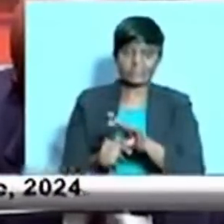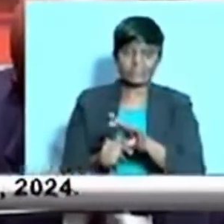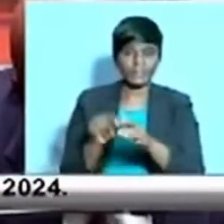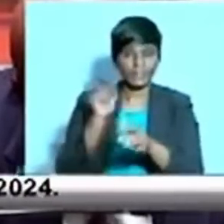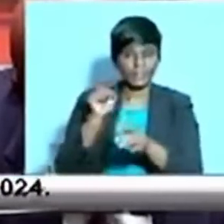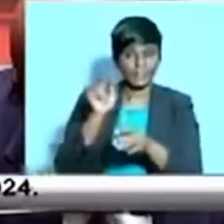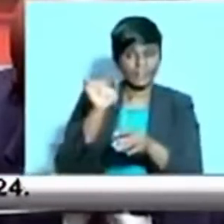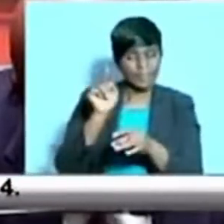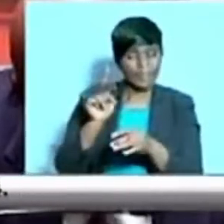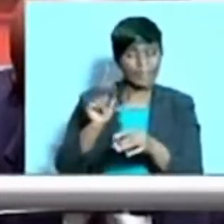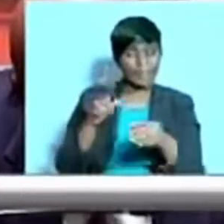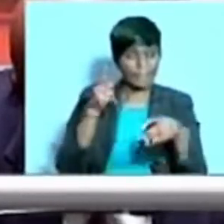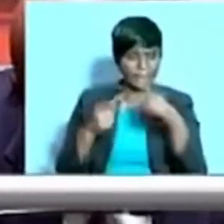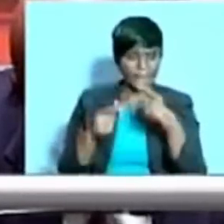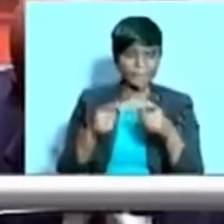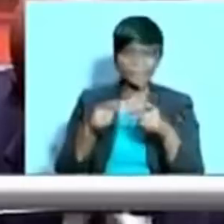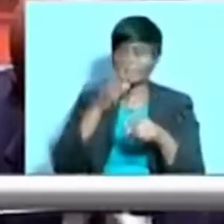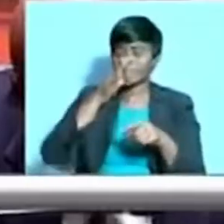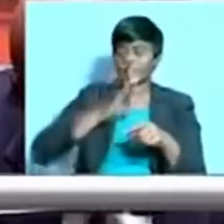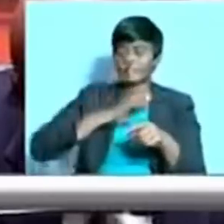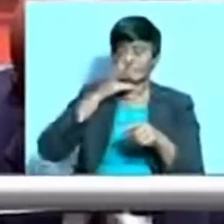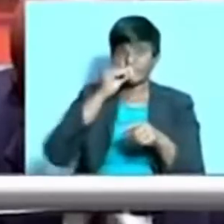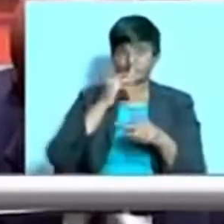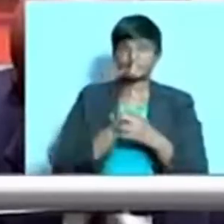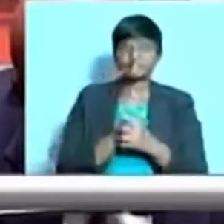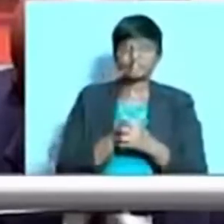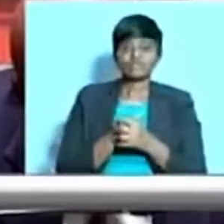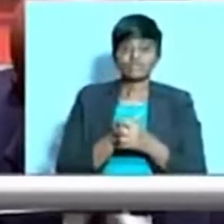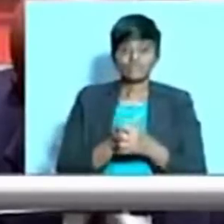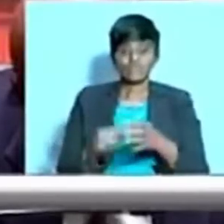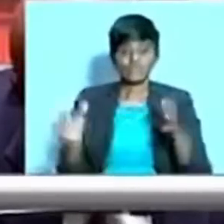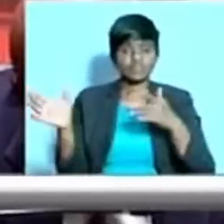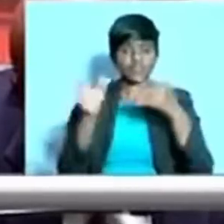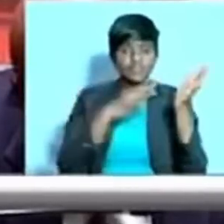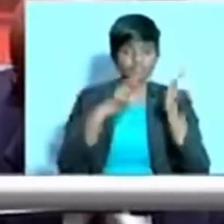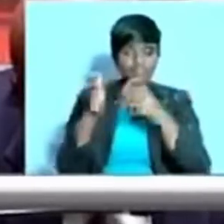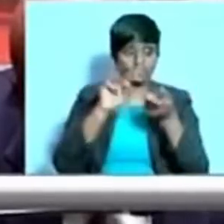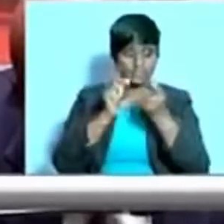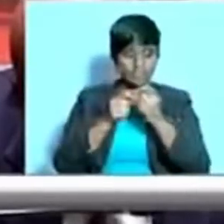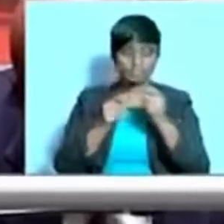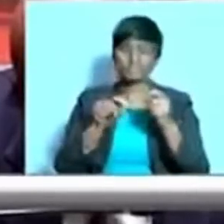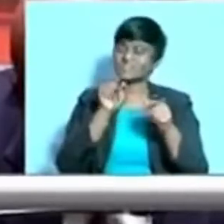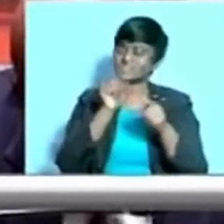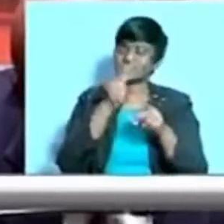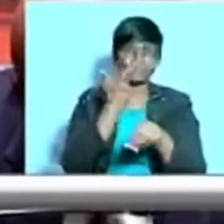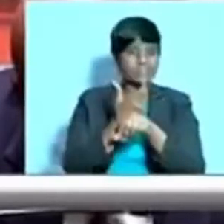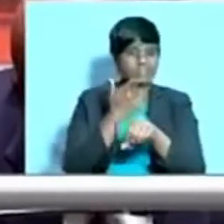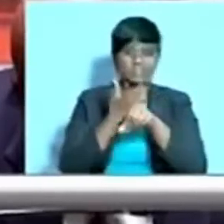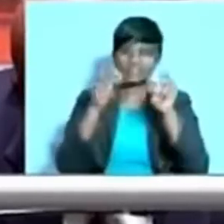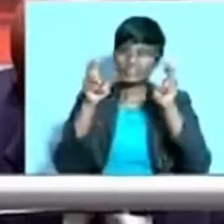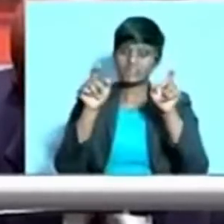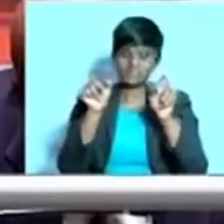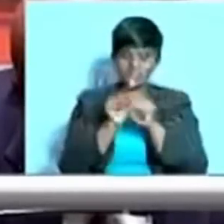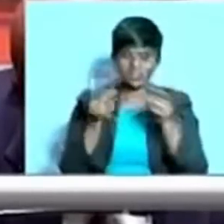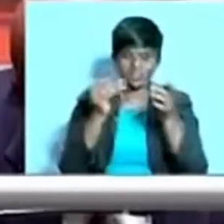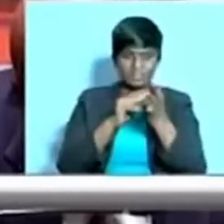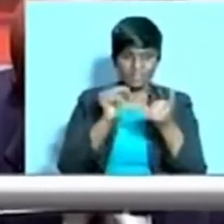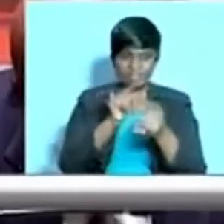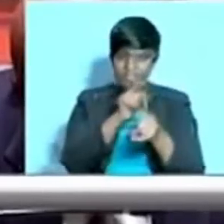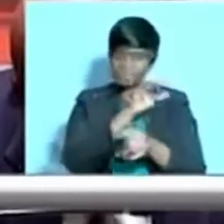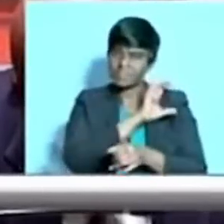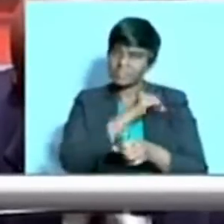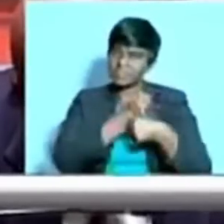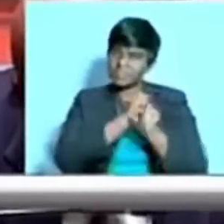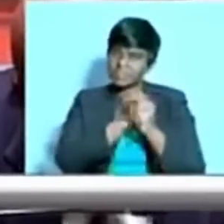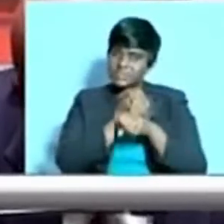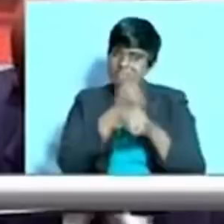on disability. Madam Speaker, climate change remains a hot topic, and this